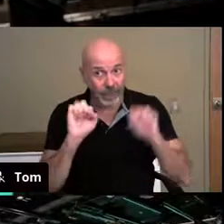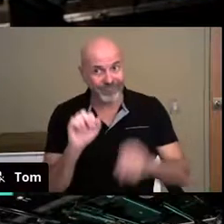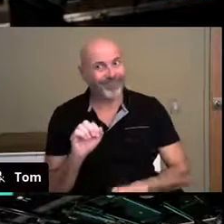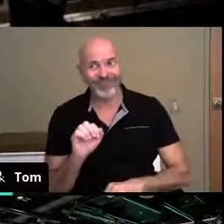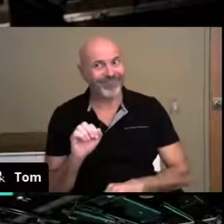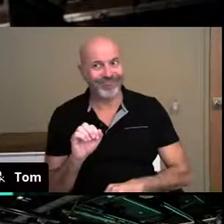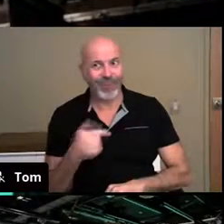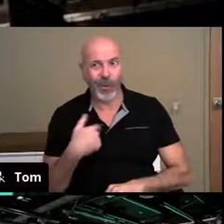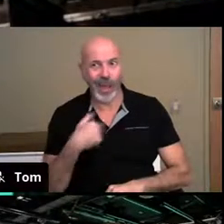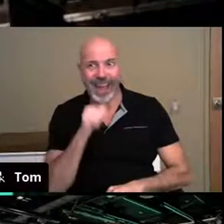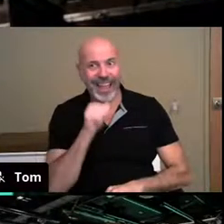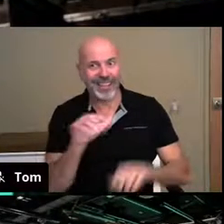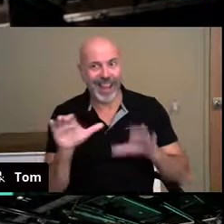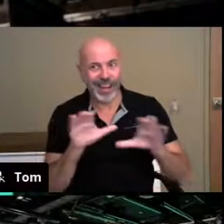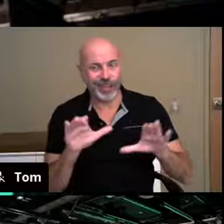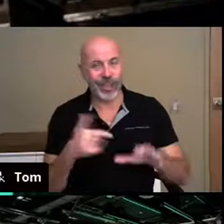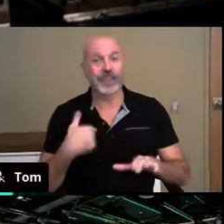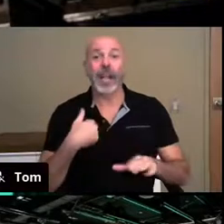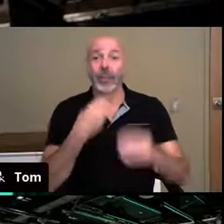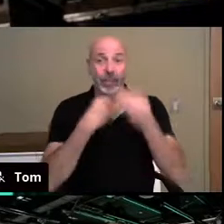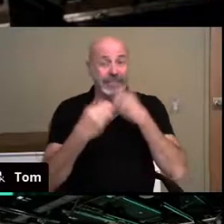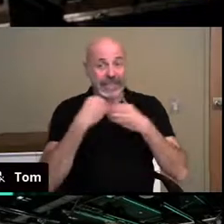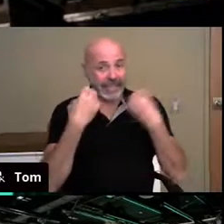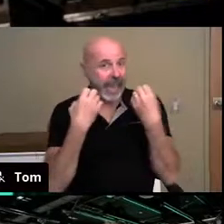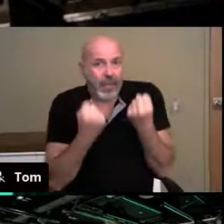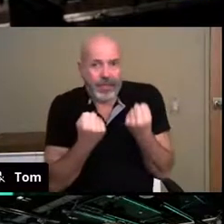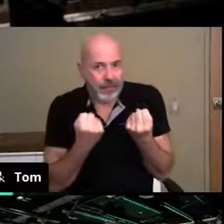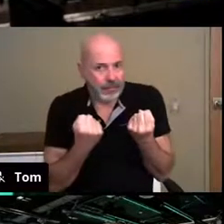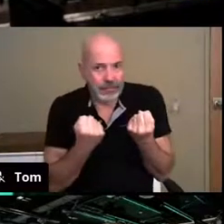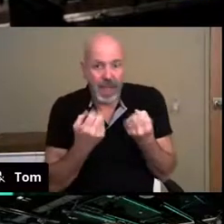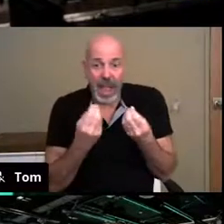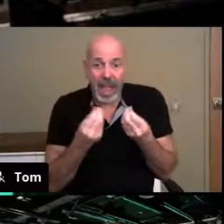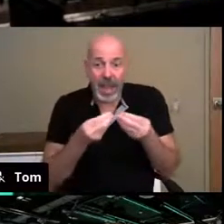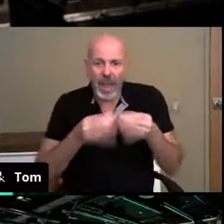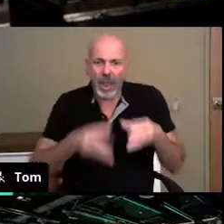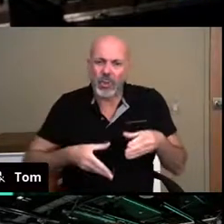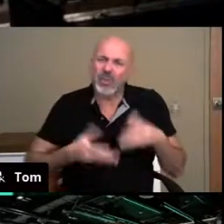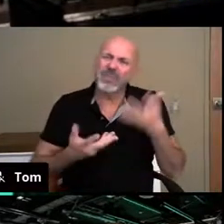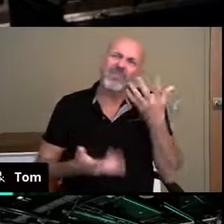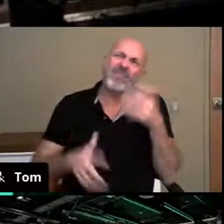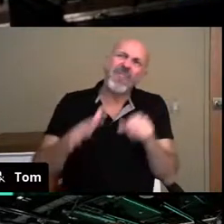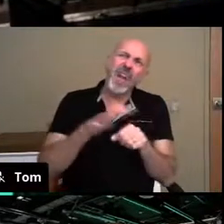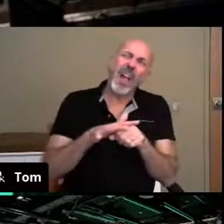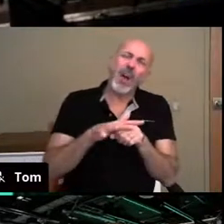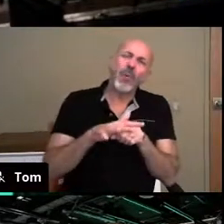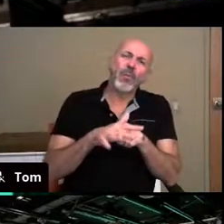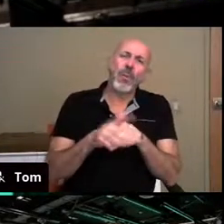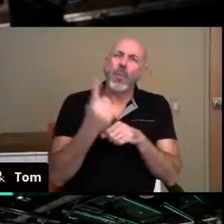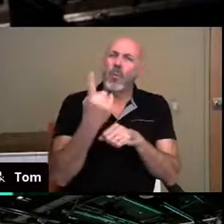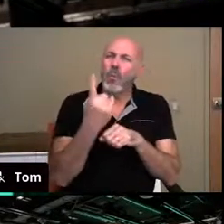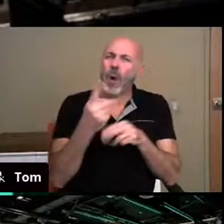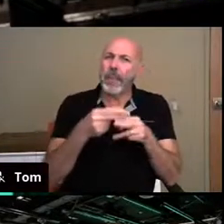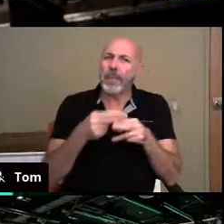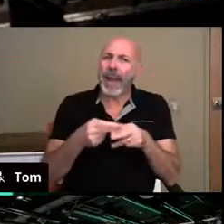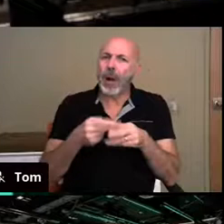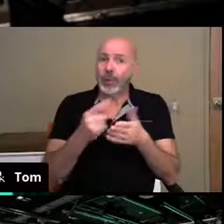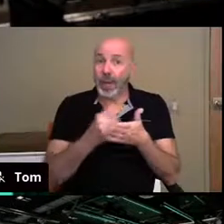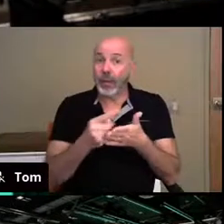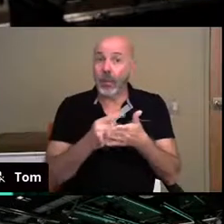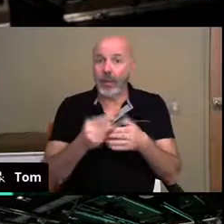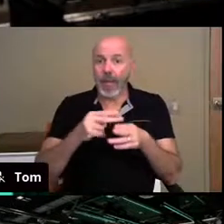I have simply been eating healthy, and I lose around one, sometimes a little more than 1 pound a